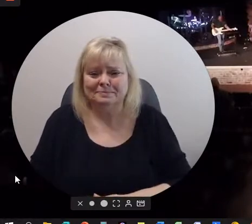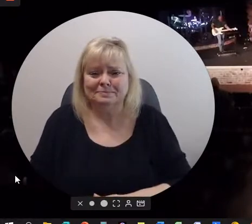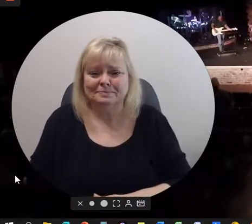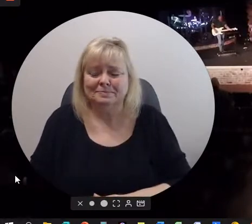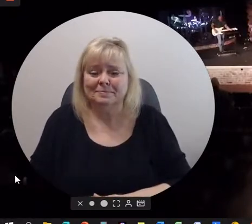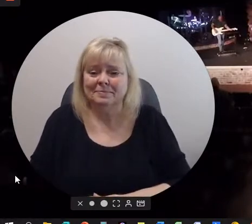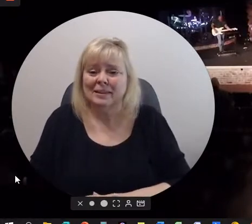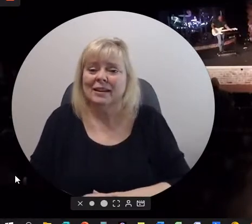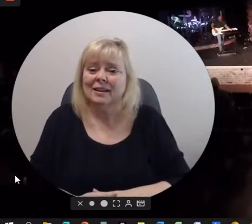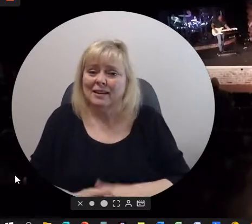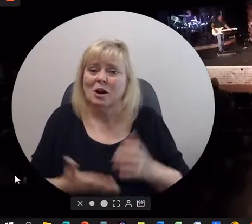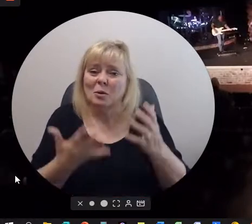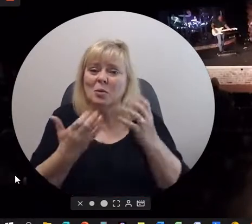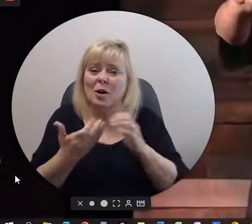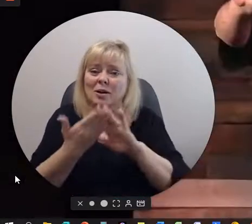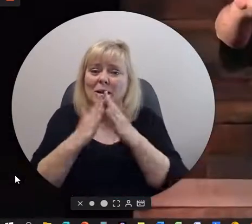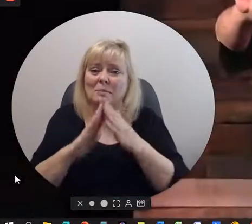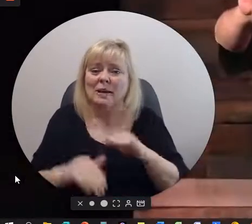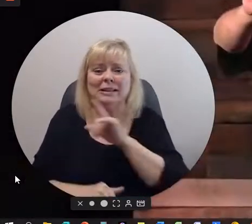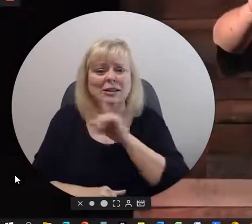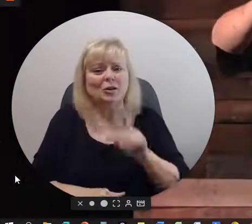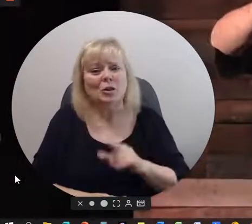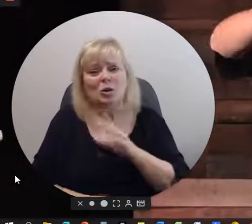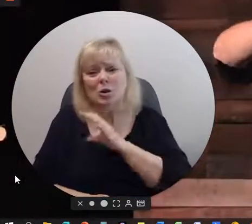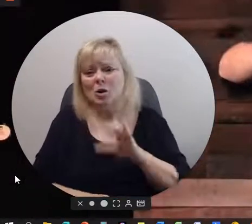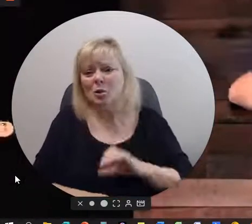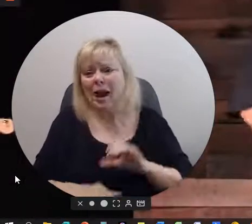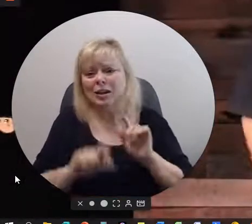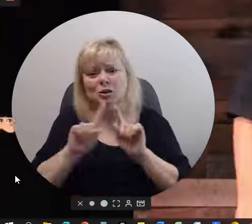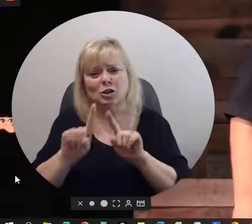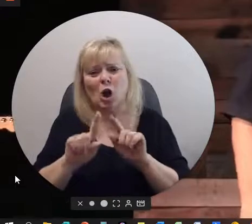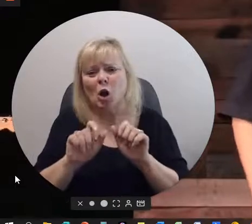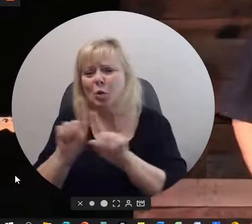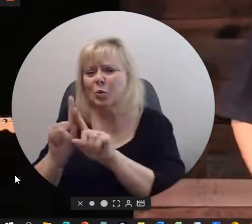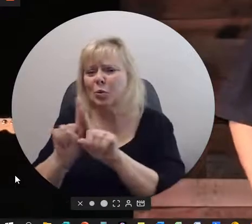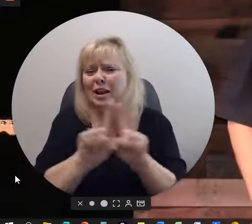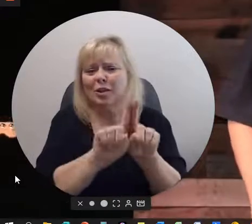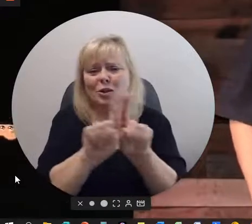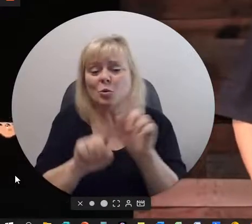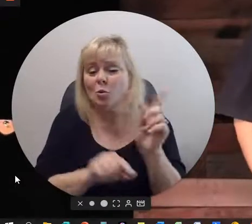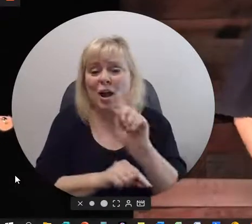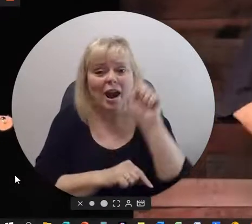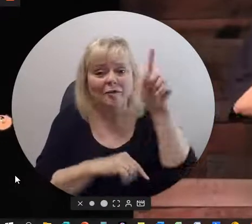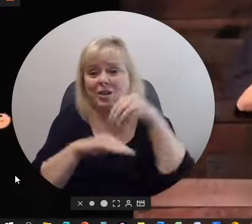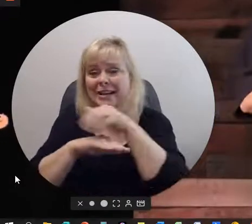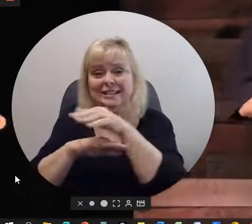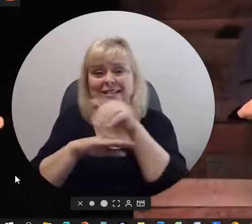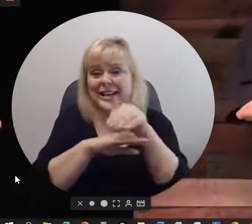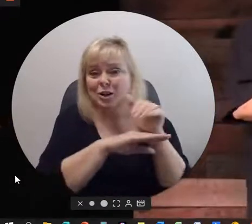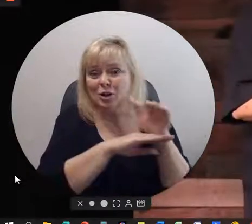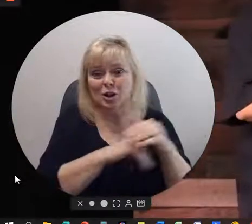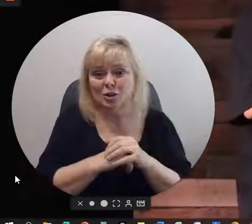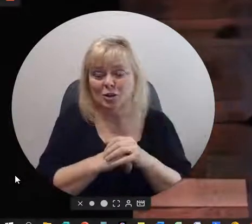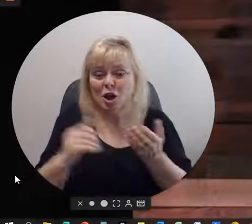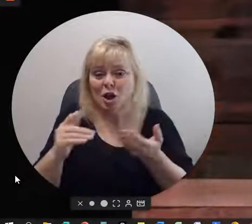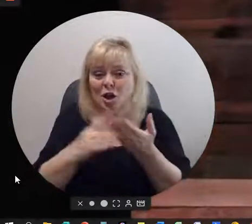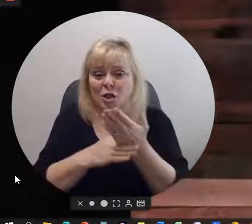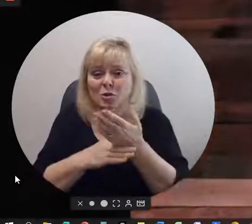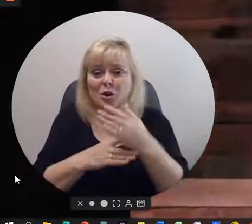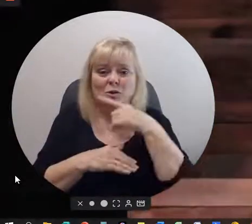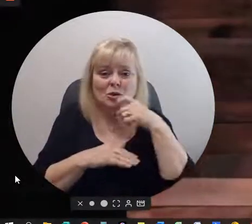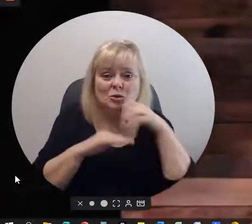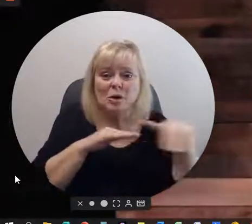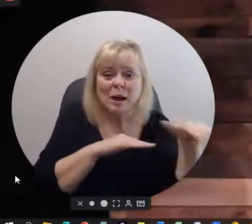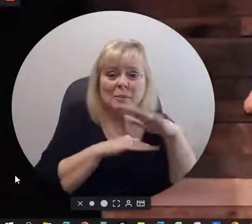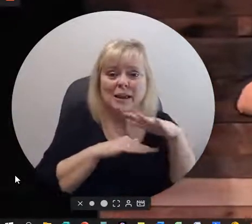Christ go with you wherever he may send you. May he guide you through the wilderness, protect you through the storm. May